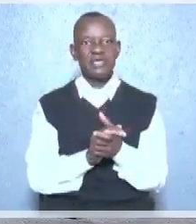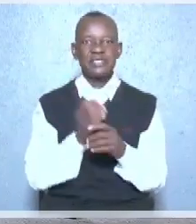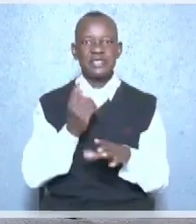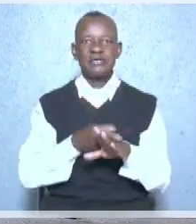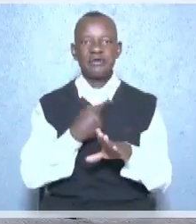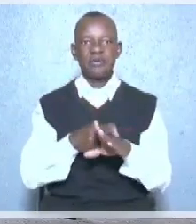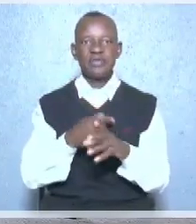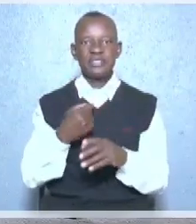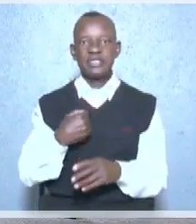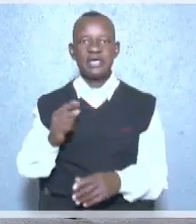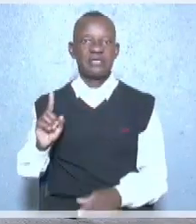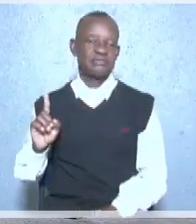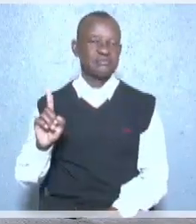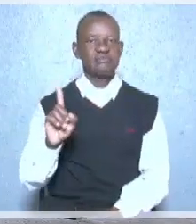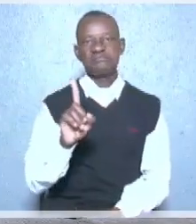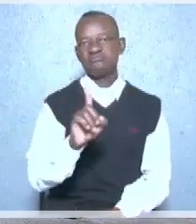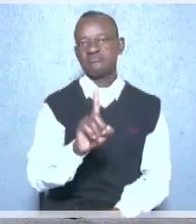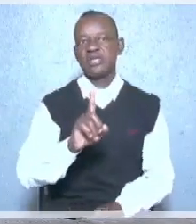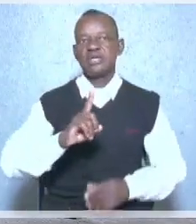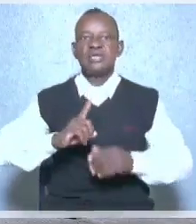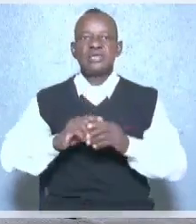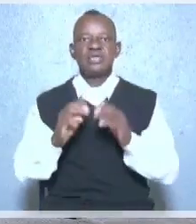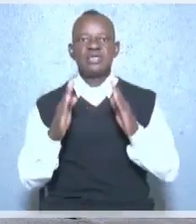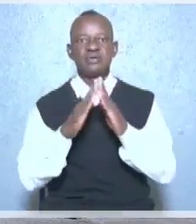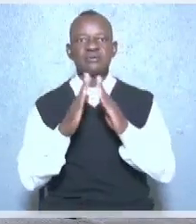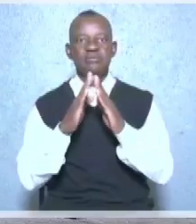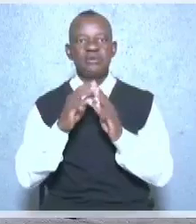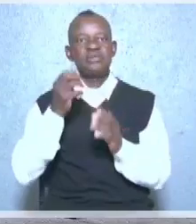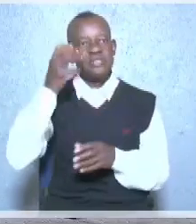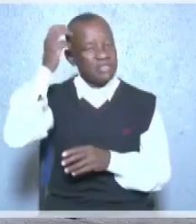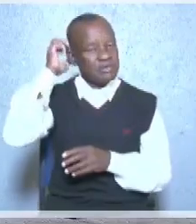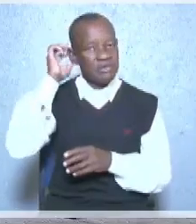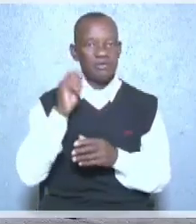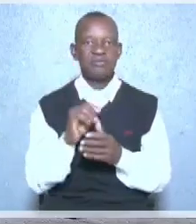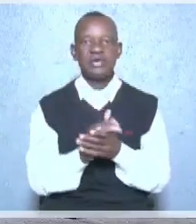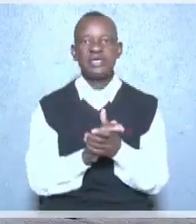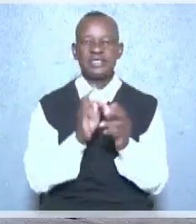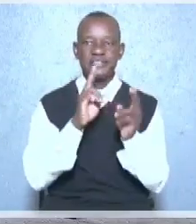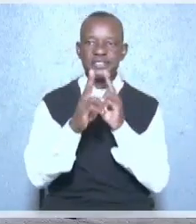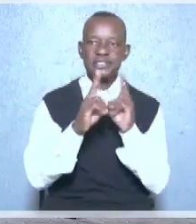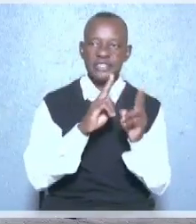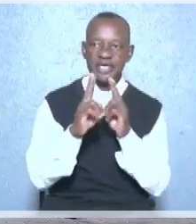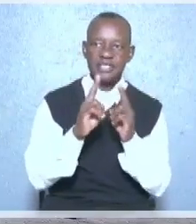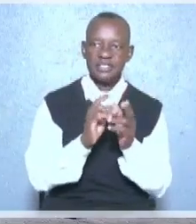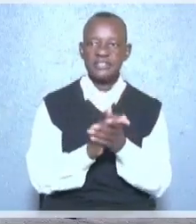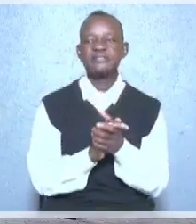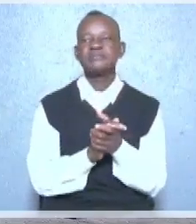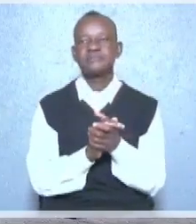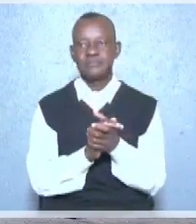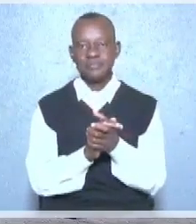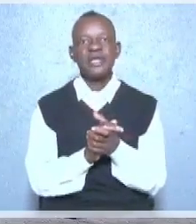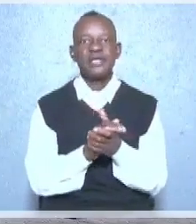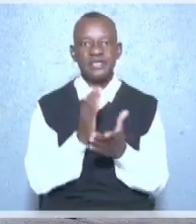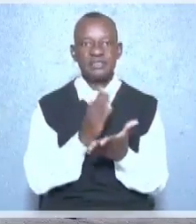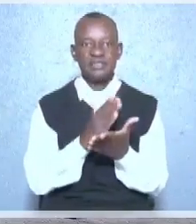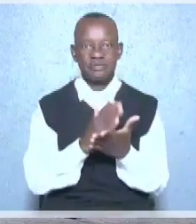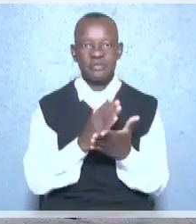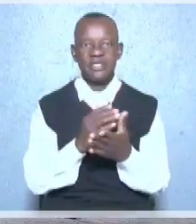also talk to him. And so it was, of course, first quite intimidating to be sitting with this, and